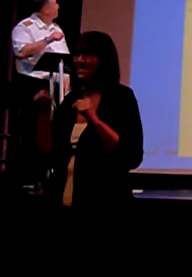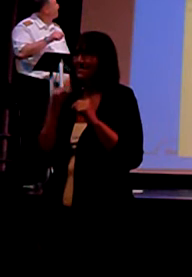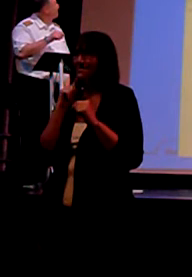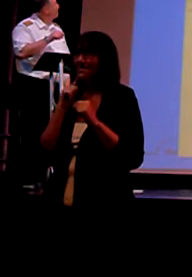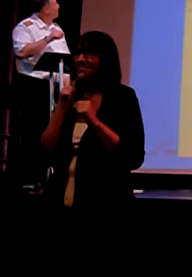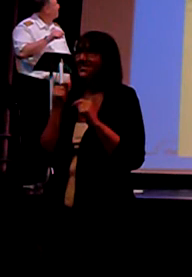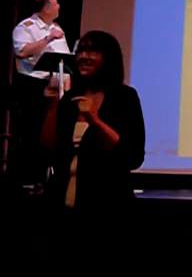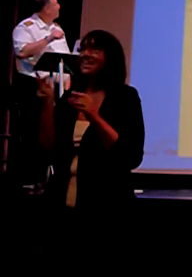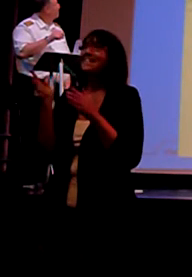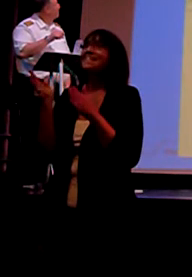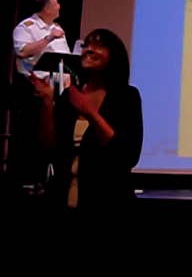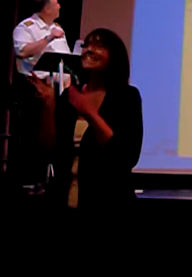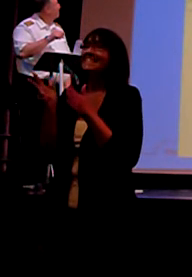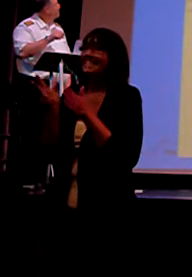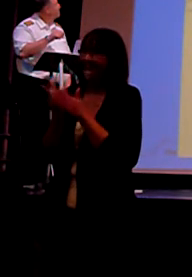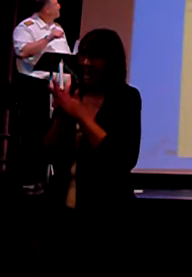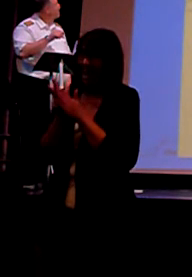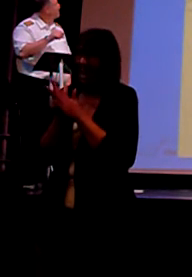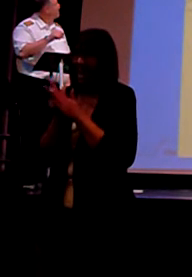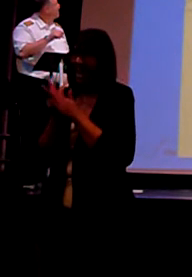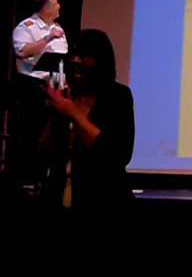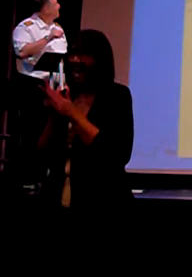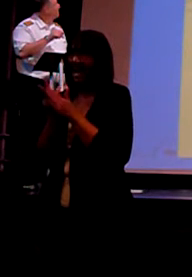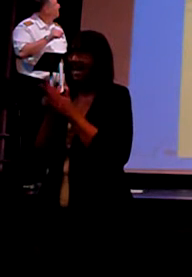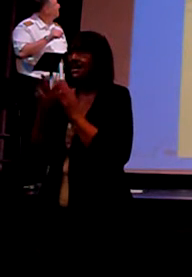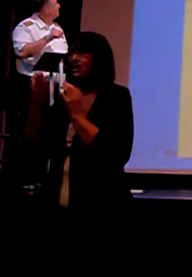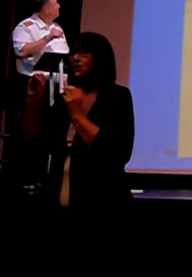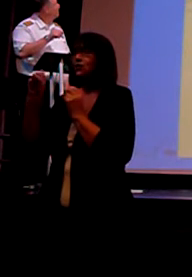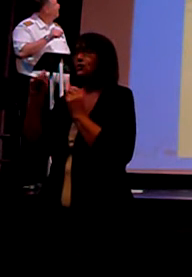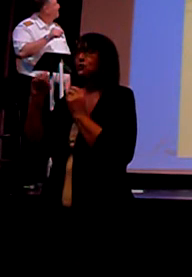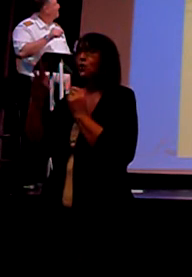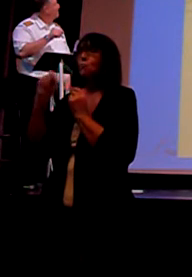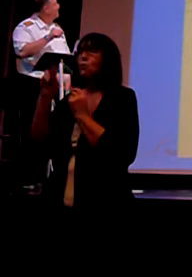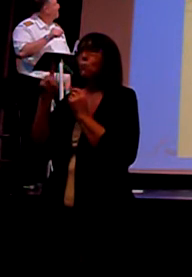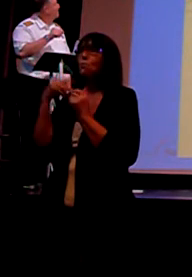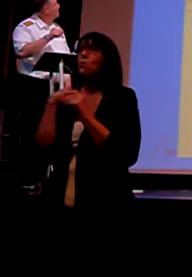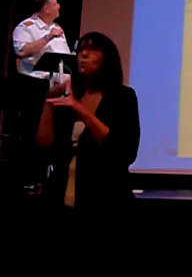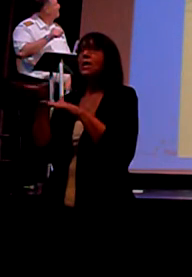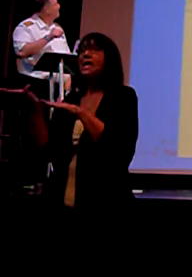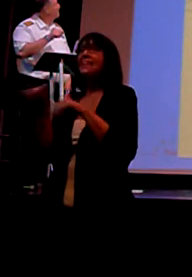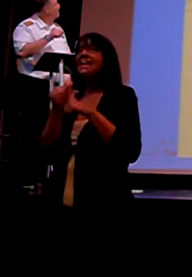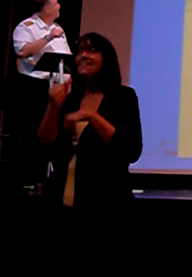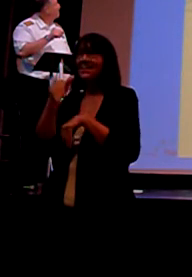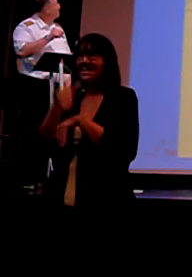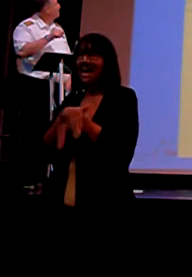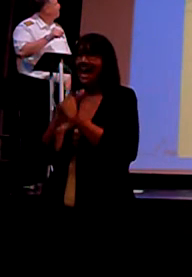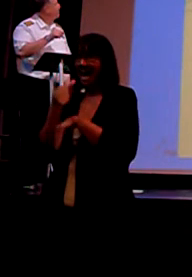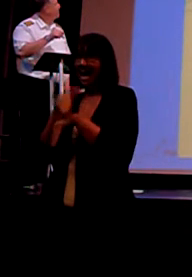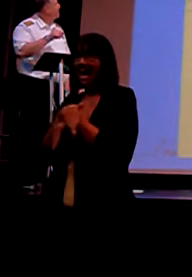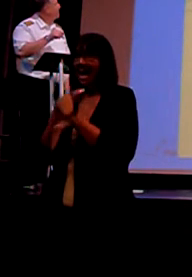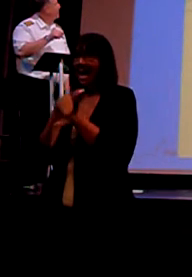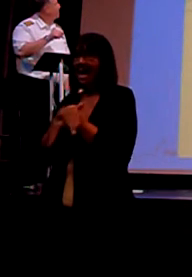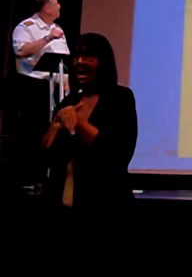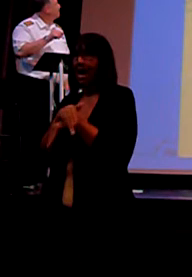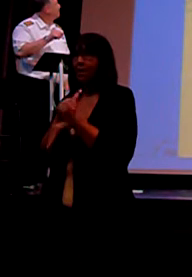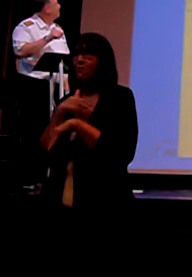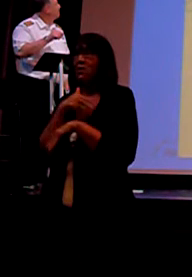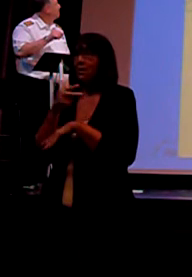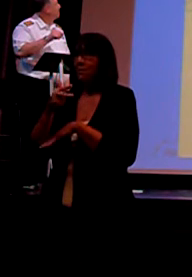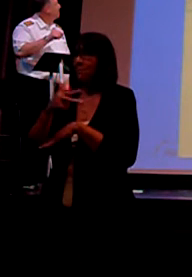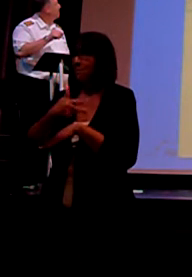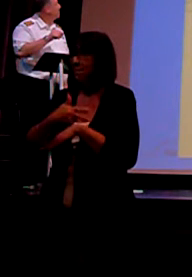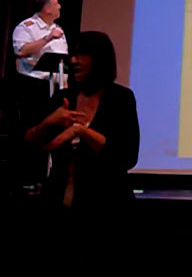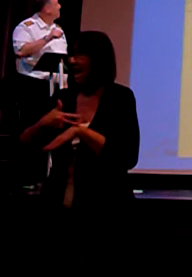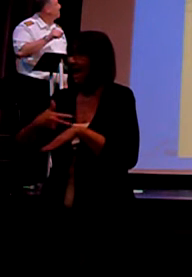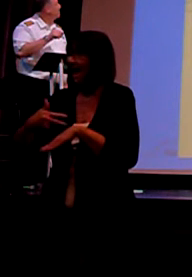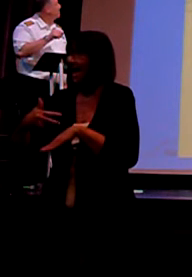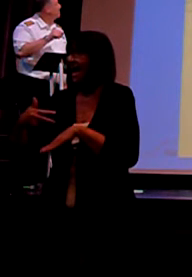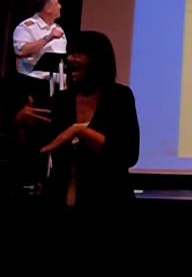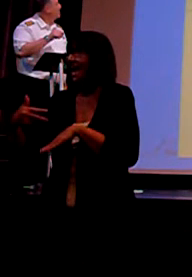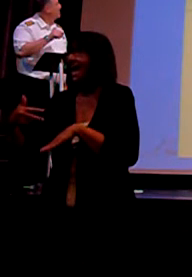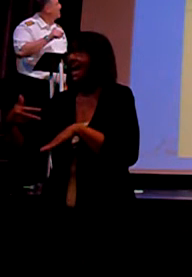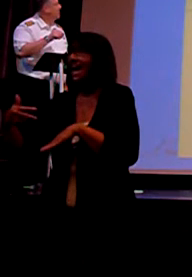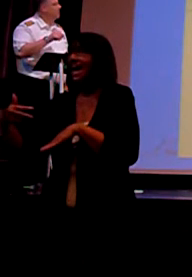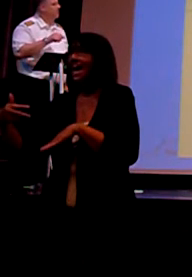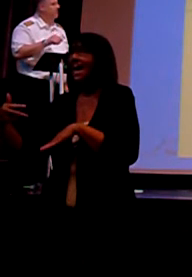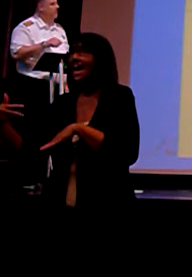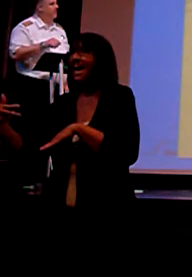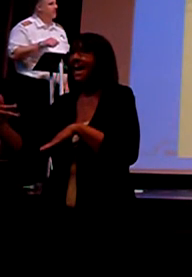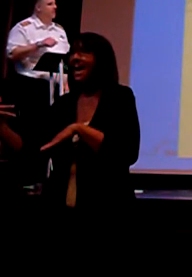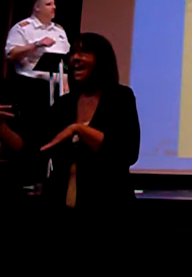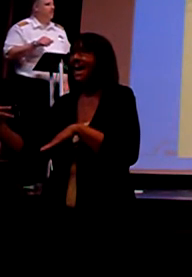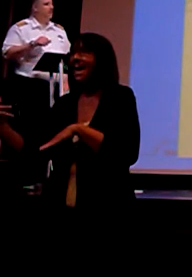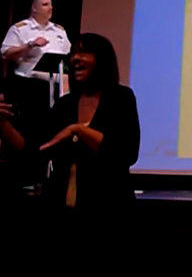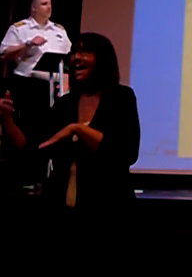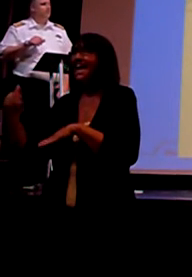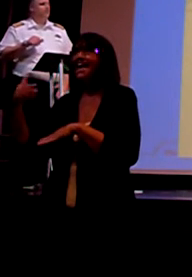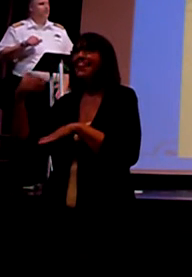dock starboard side here. When we leave at night, we are backing out, and the later on